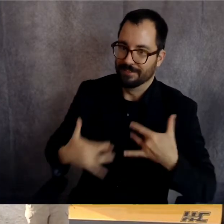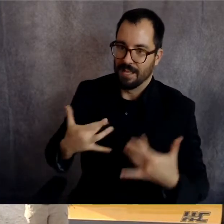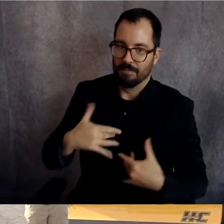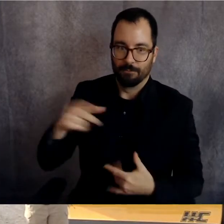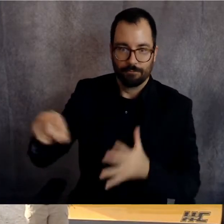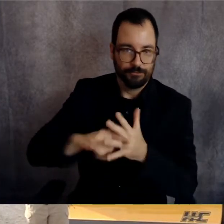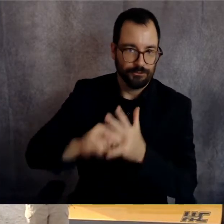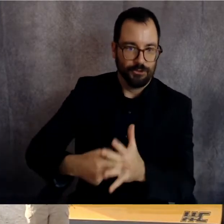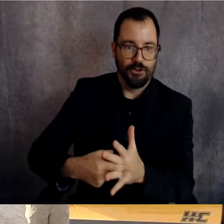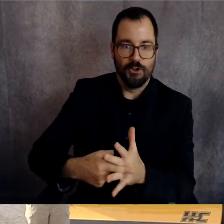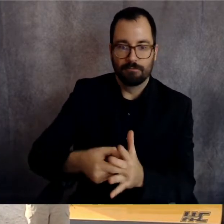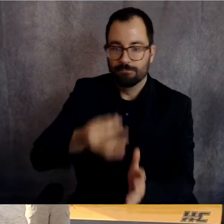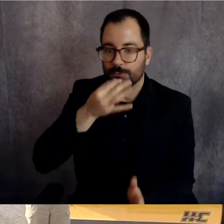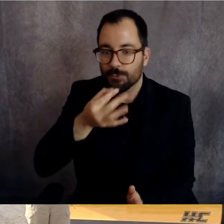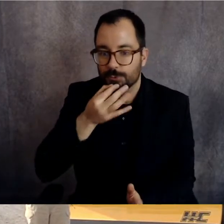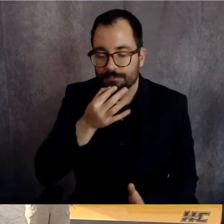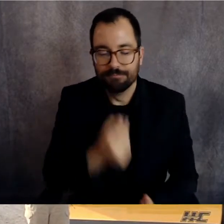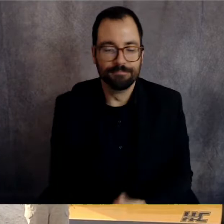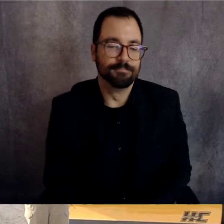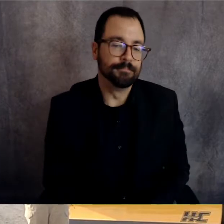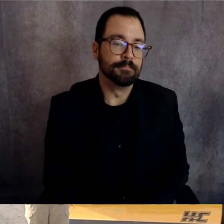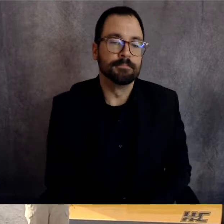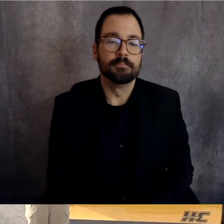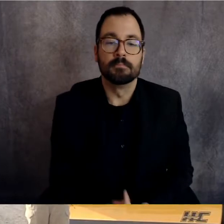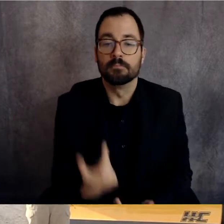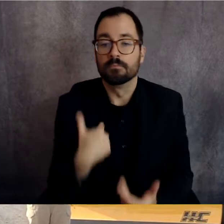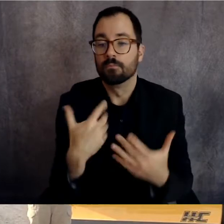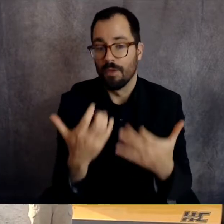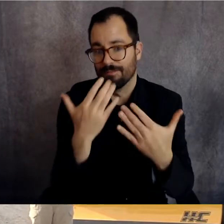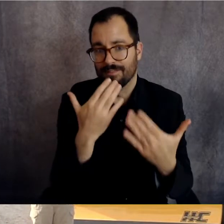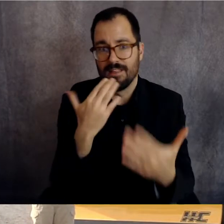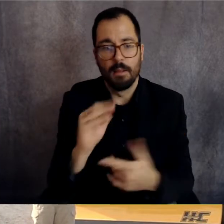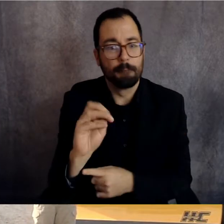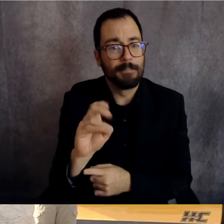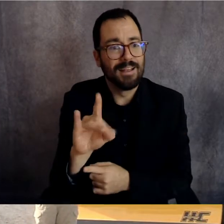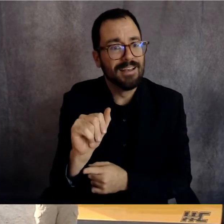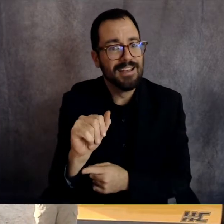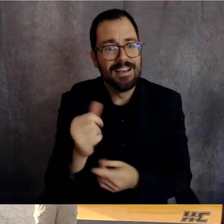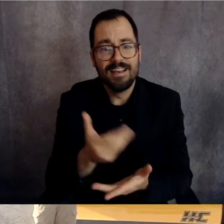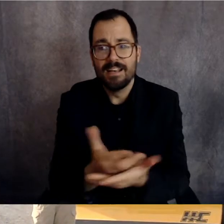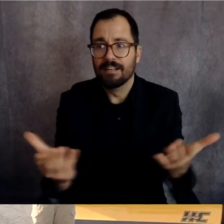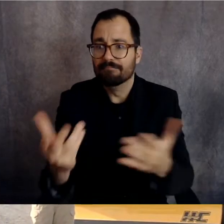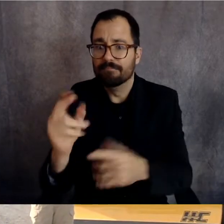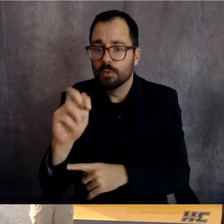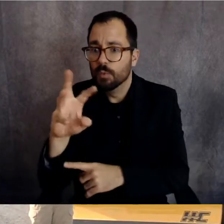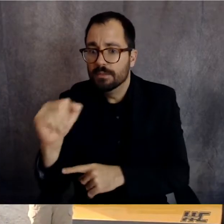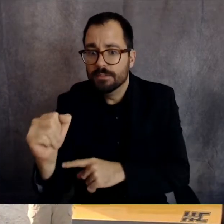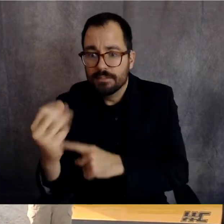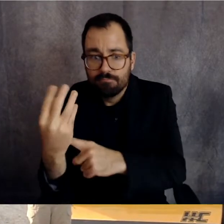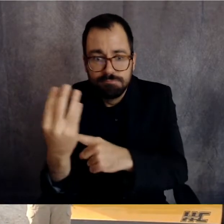starting. I want to thank the media, who always play a big role in